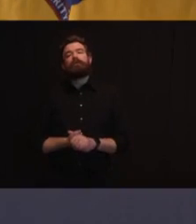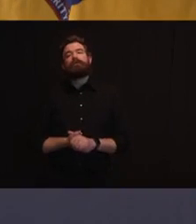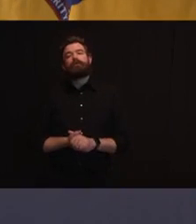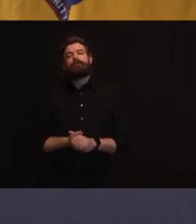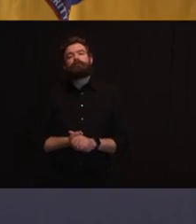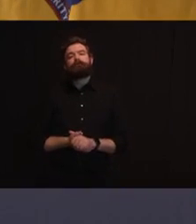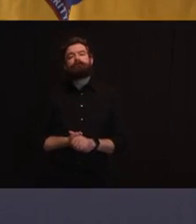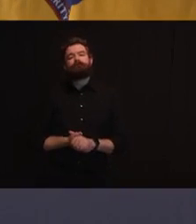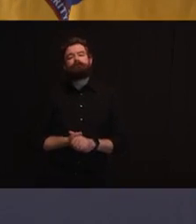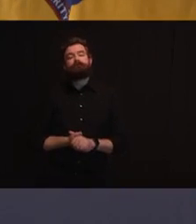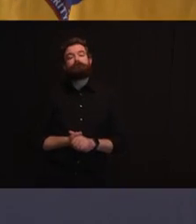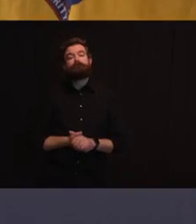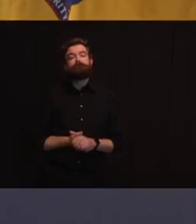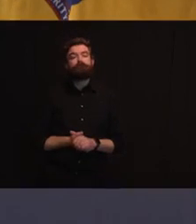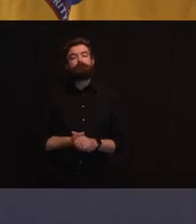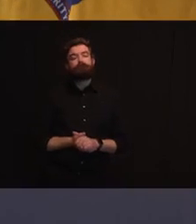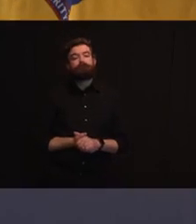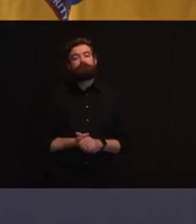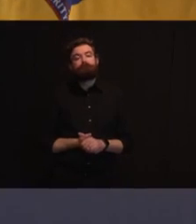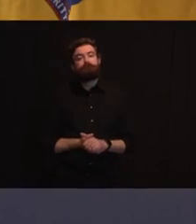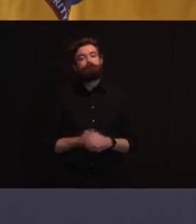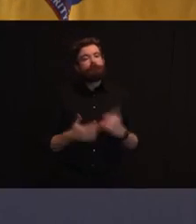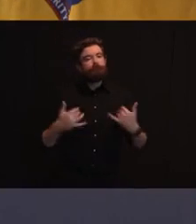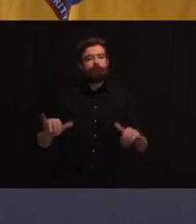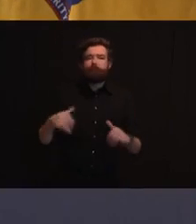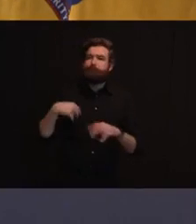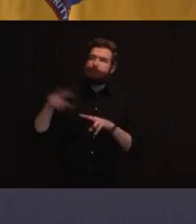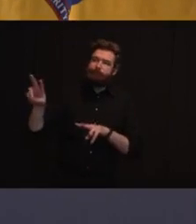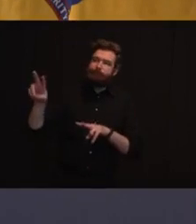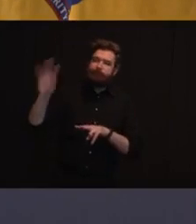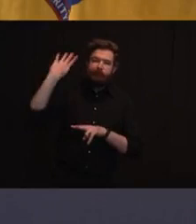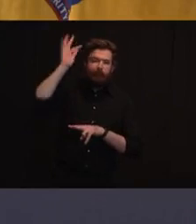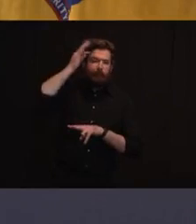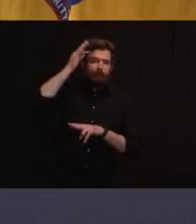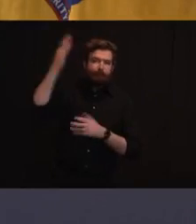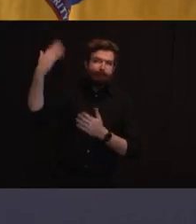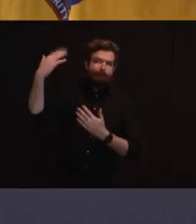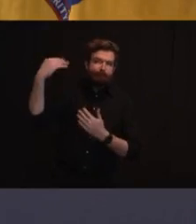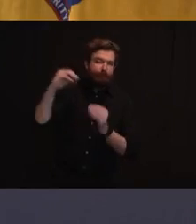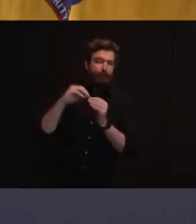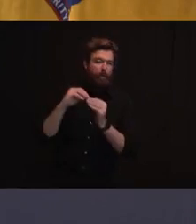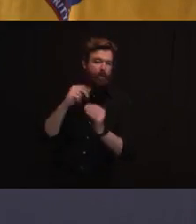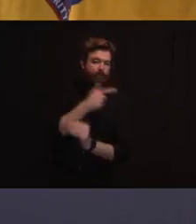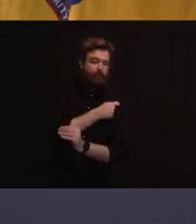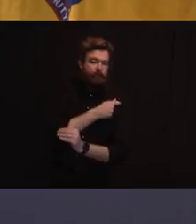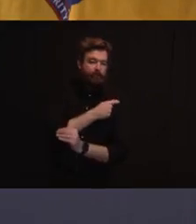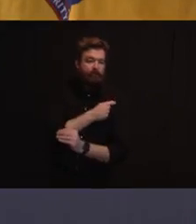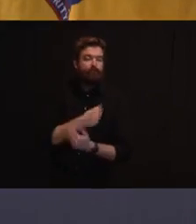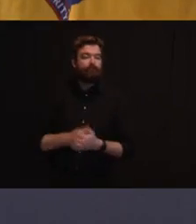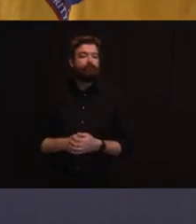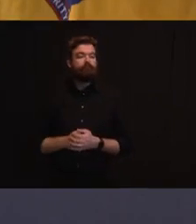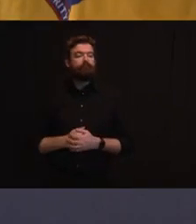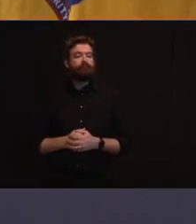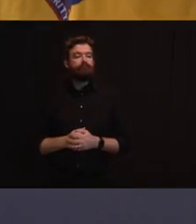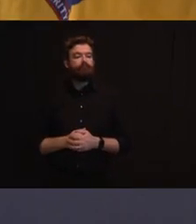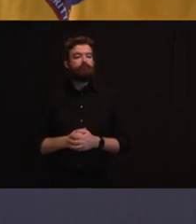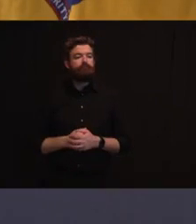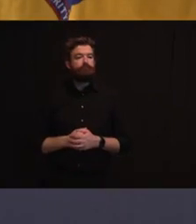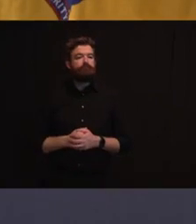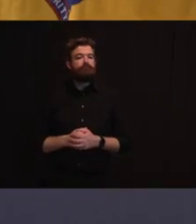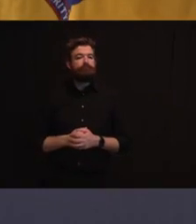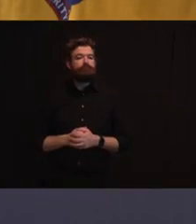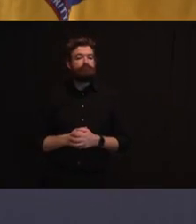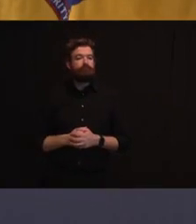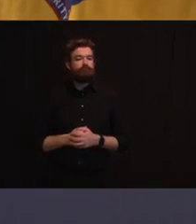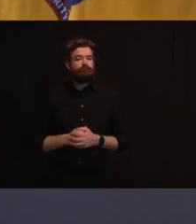that we had expected. But I think within the time frame that Judy from many